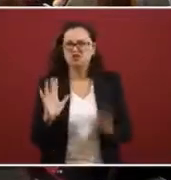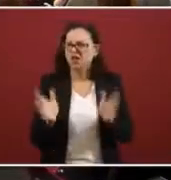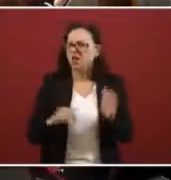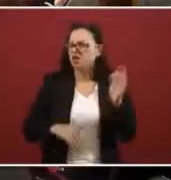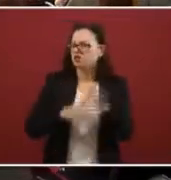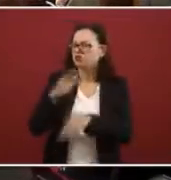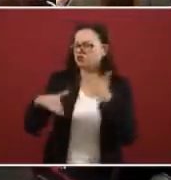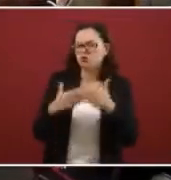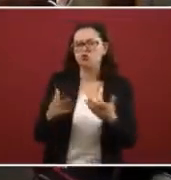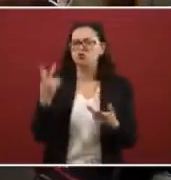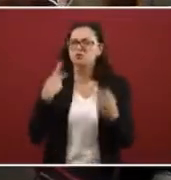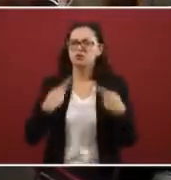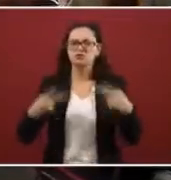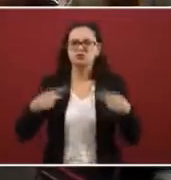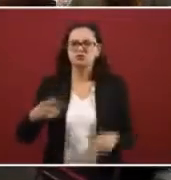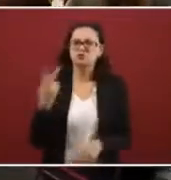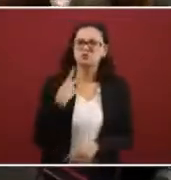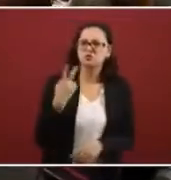politicians have